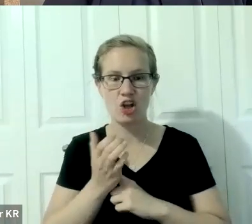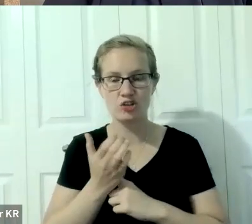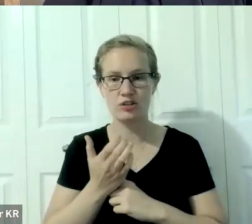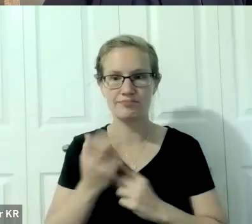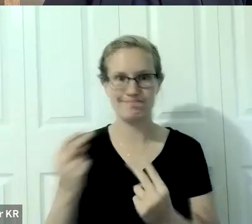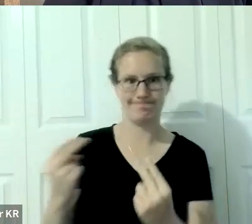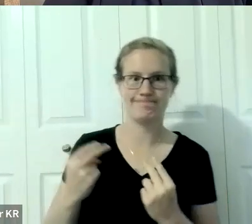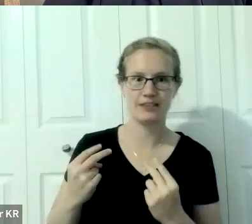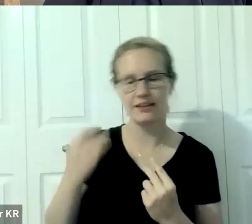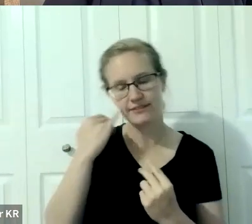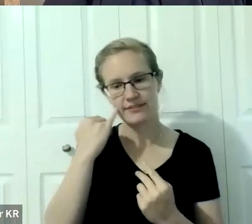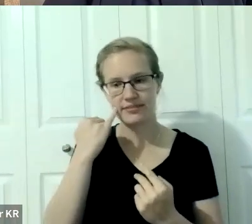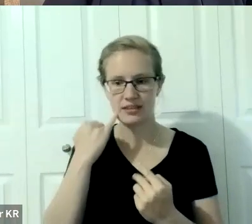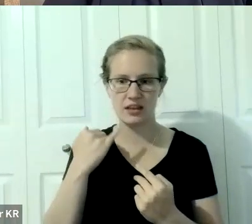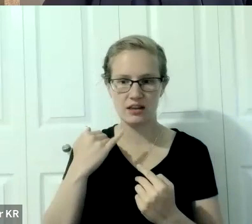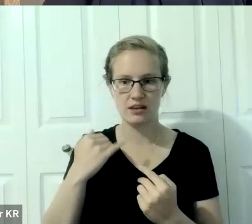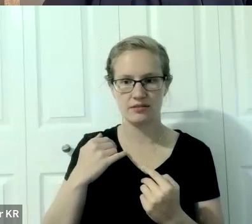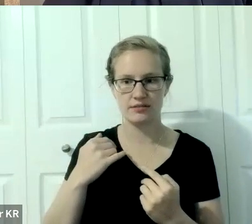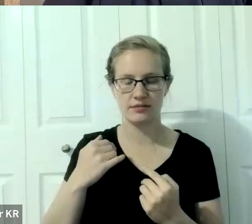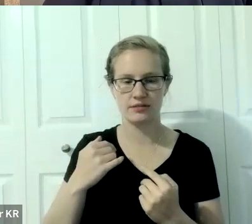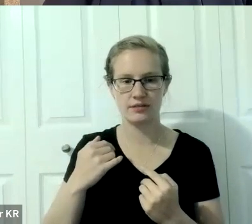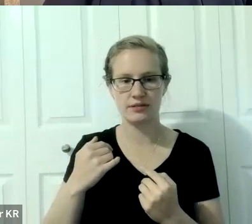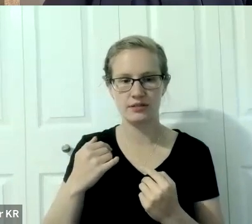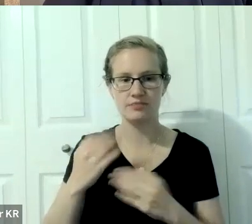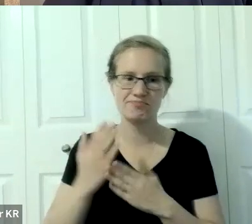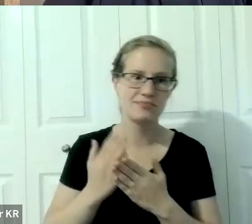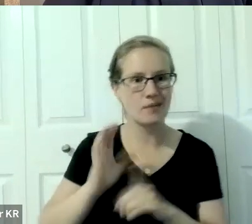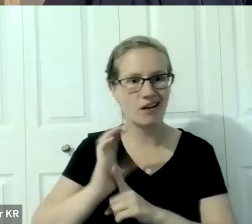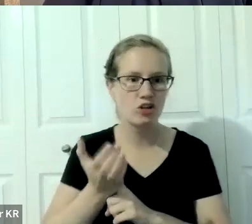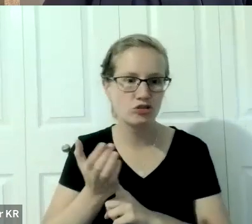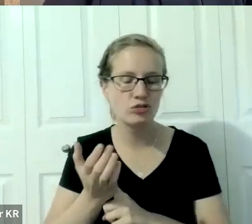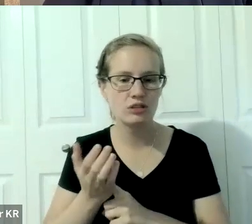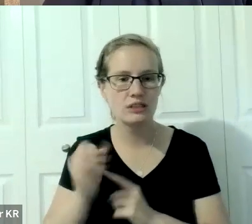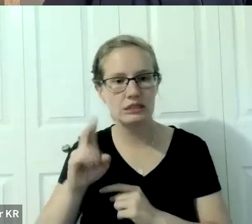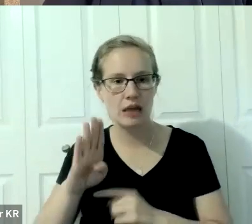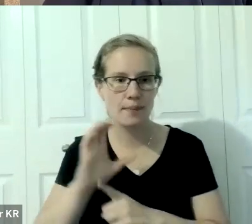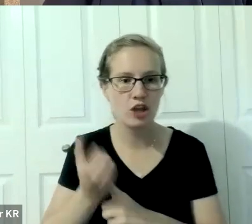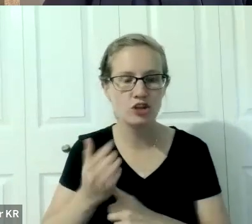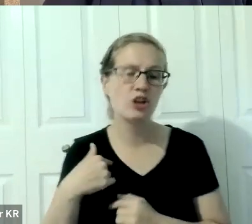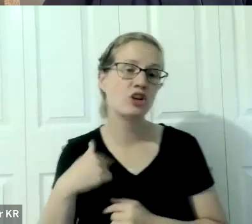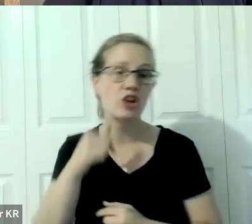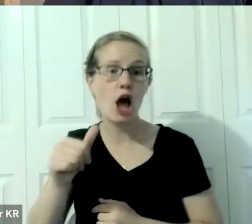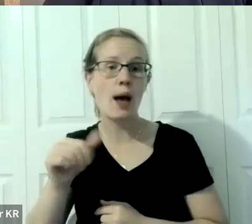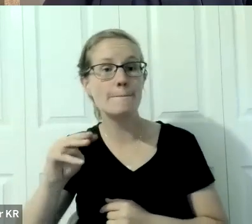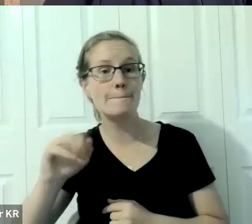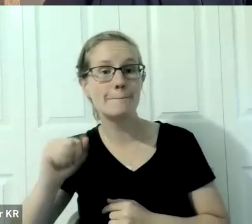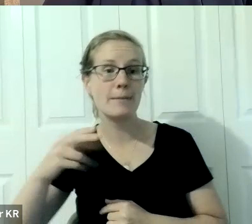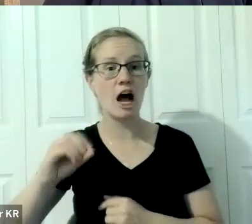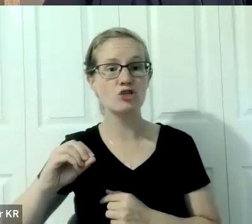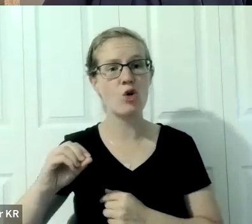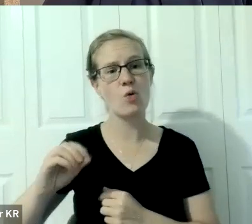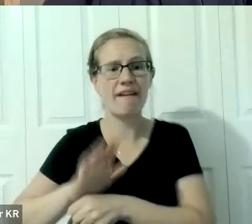upon. If your subculture is within the broader culture where it's looked down upon, you're not macho enough or things like